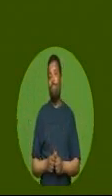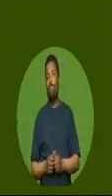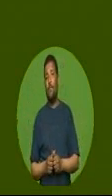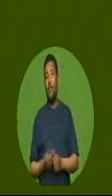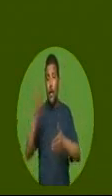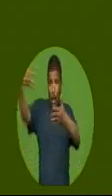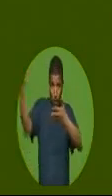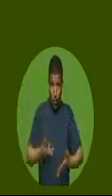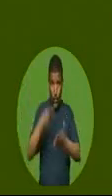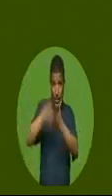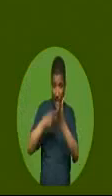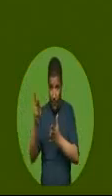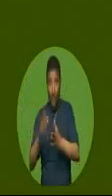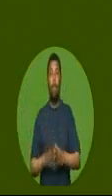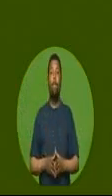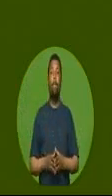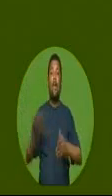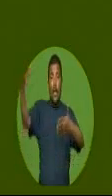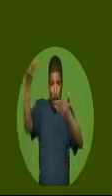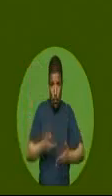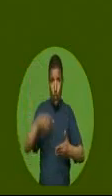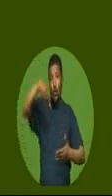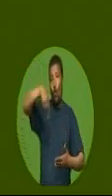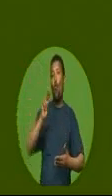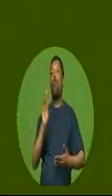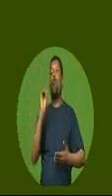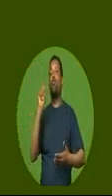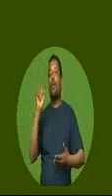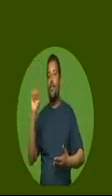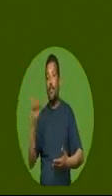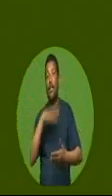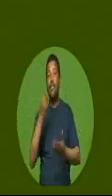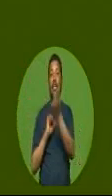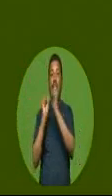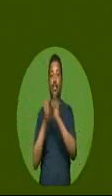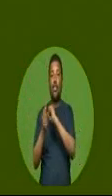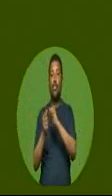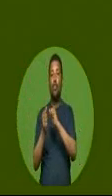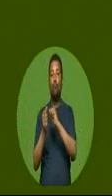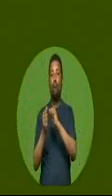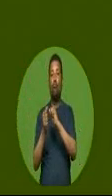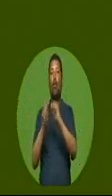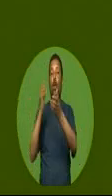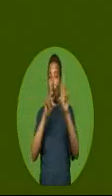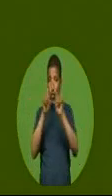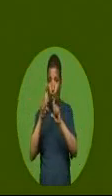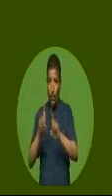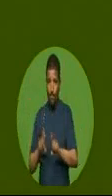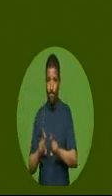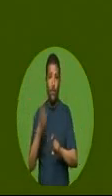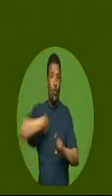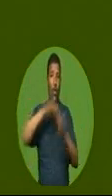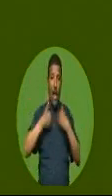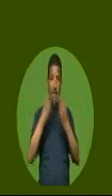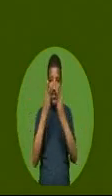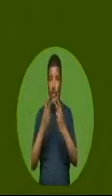import tariffs, import quotas, and exchange controls. We have